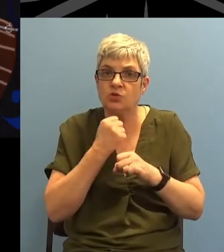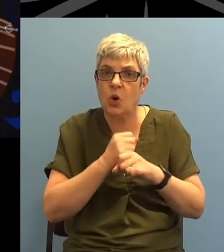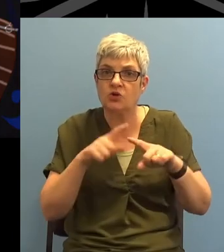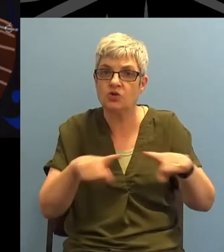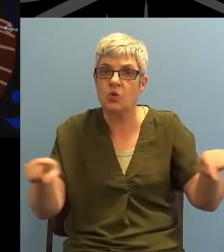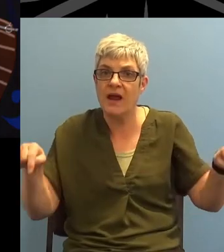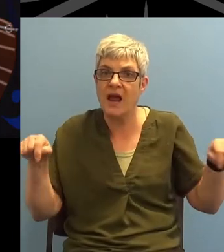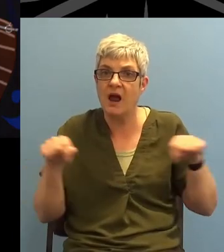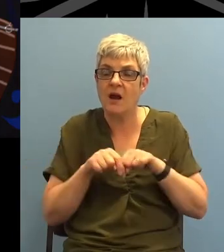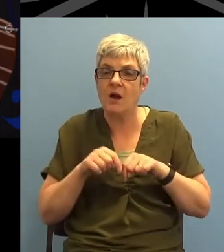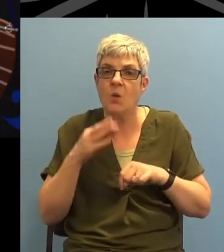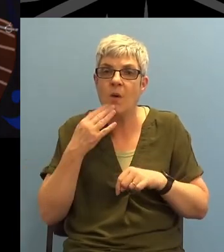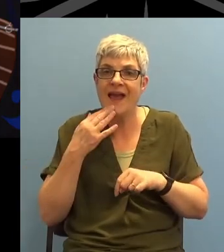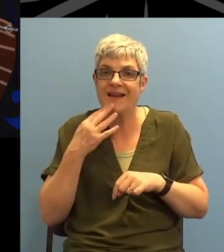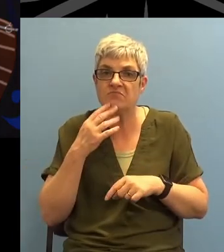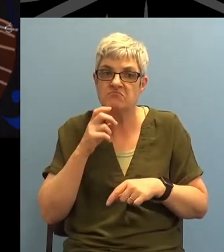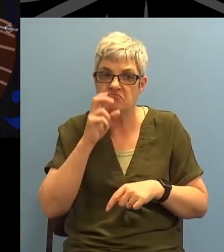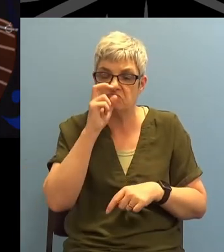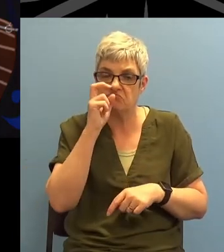the league? I wonder.